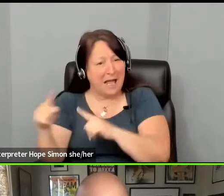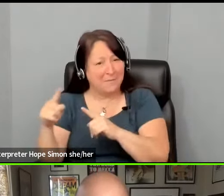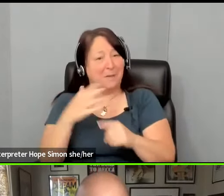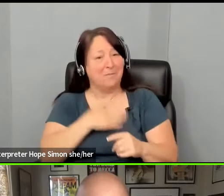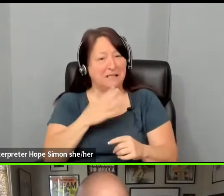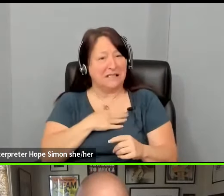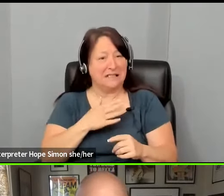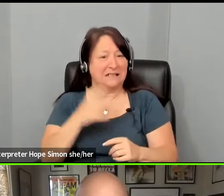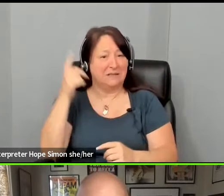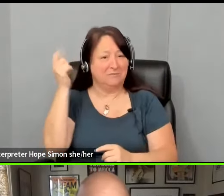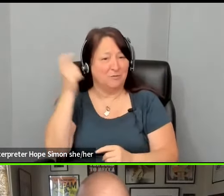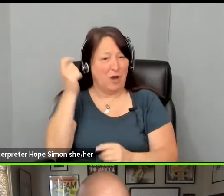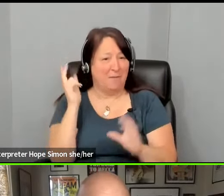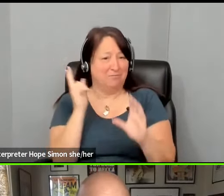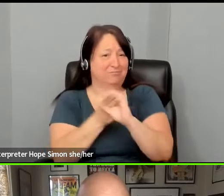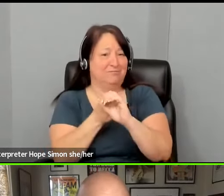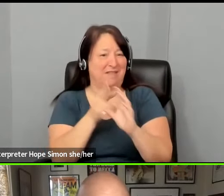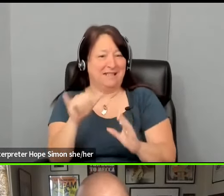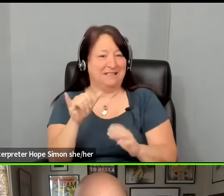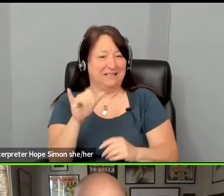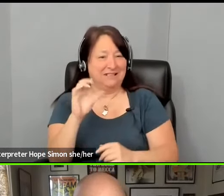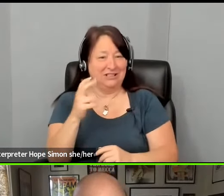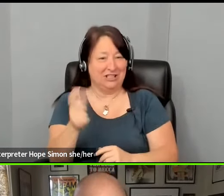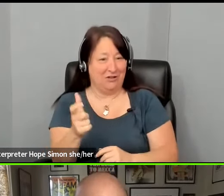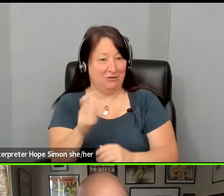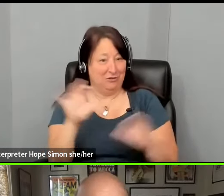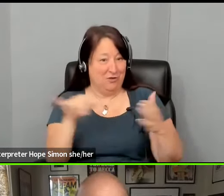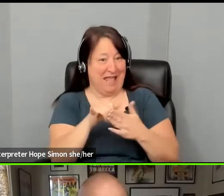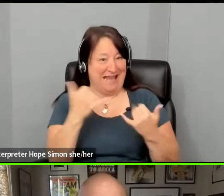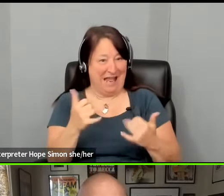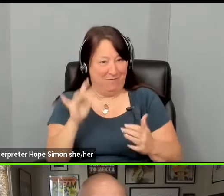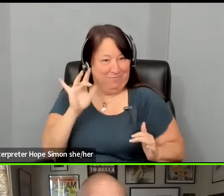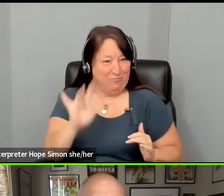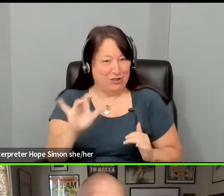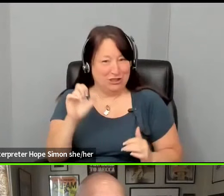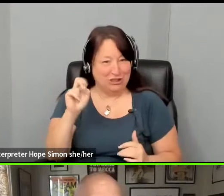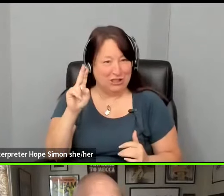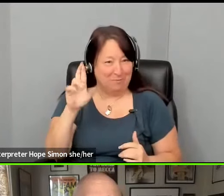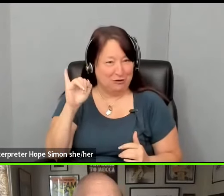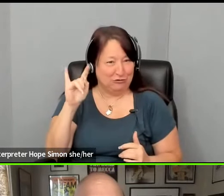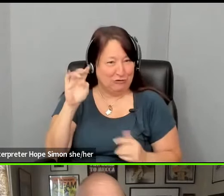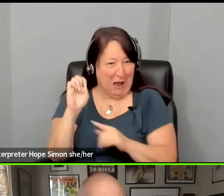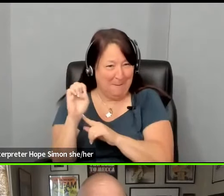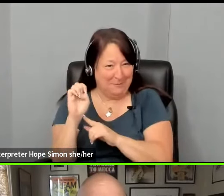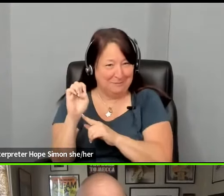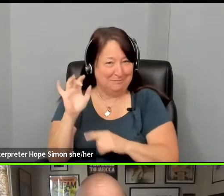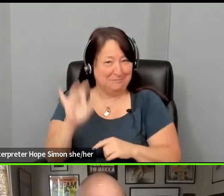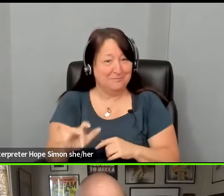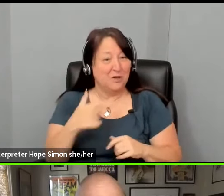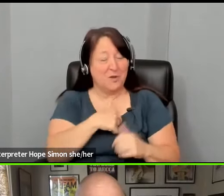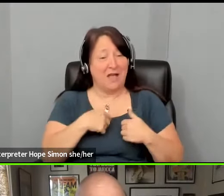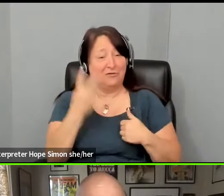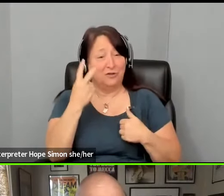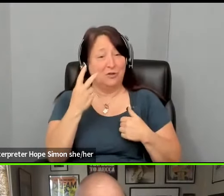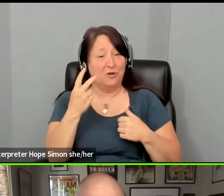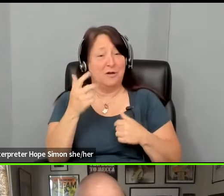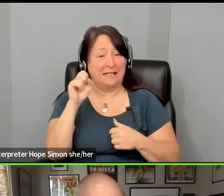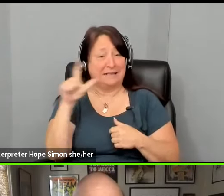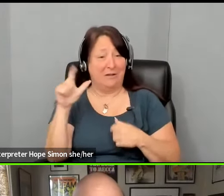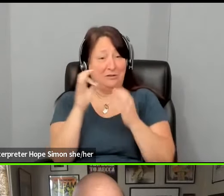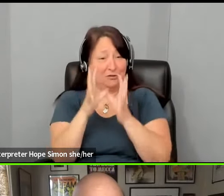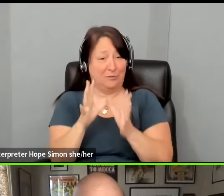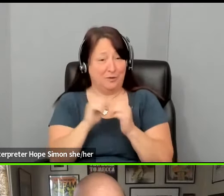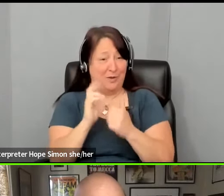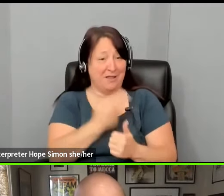this channel. You can go ahead and do that right now. Little button right there. We have two American Sign Language interpreters with us